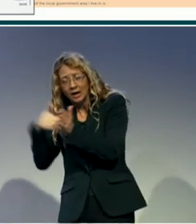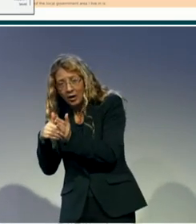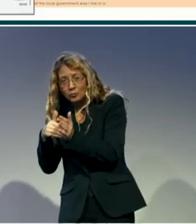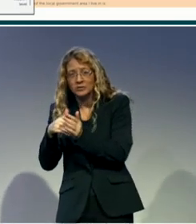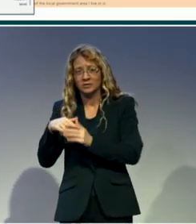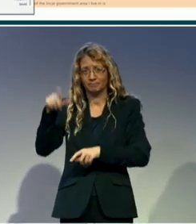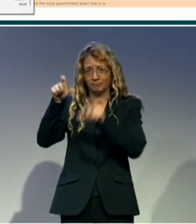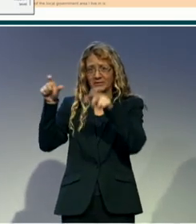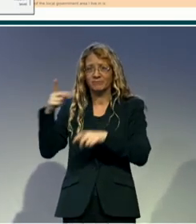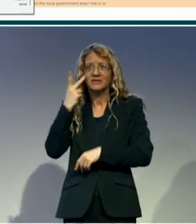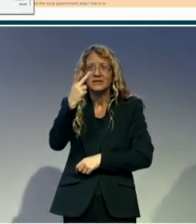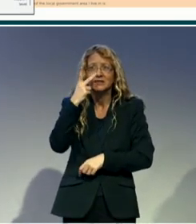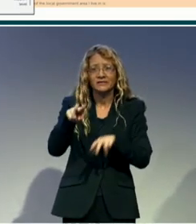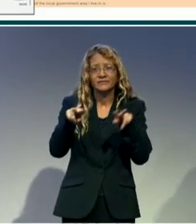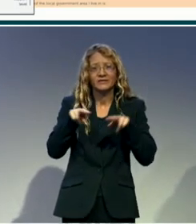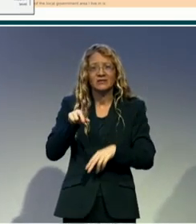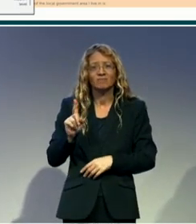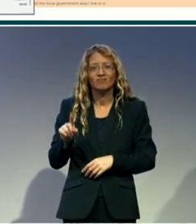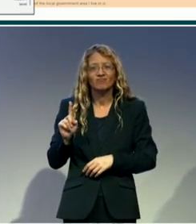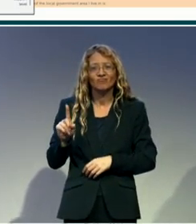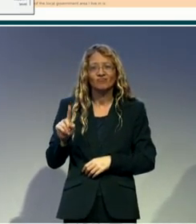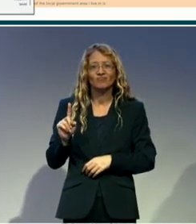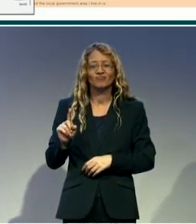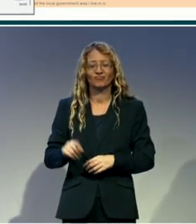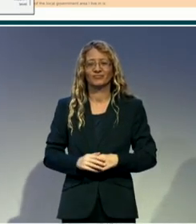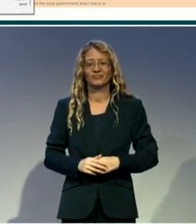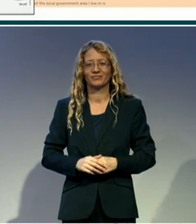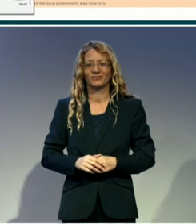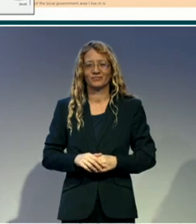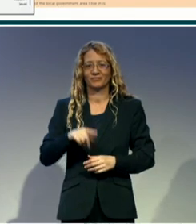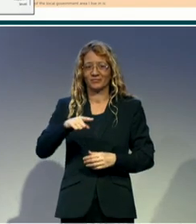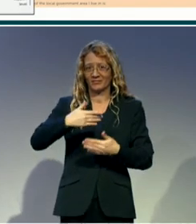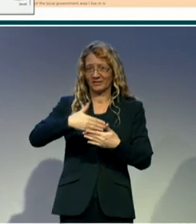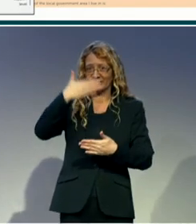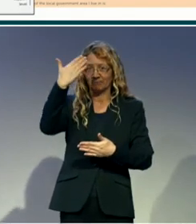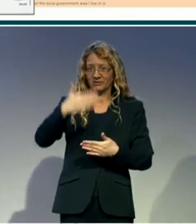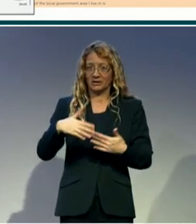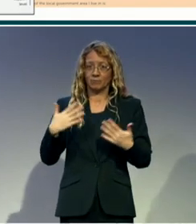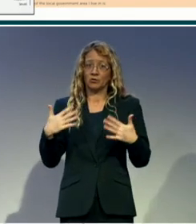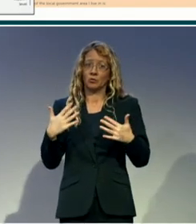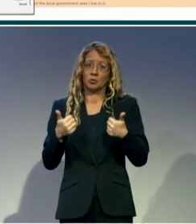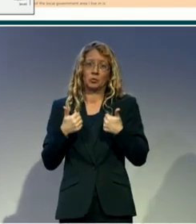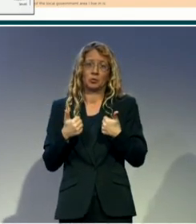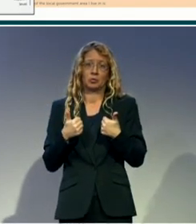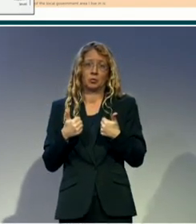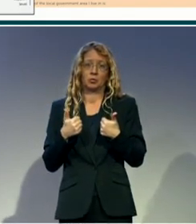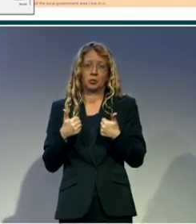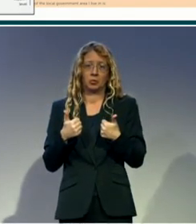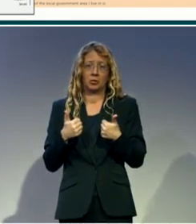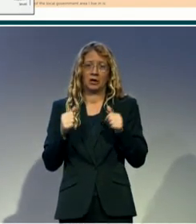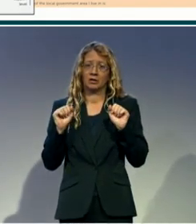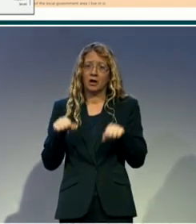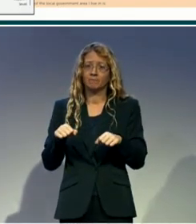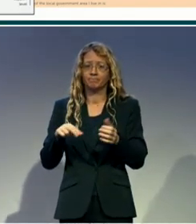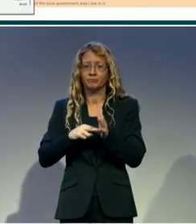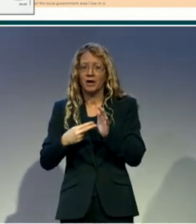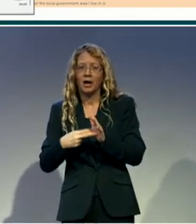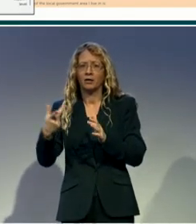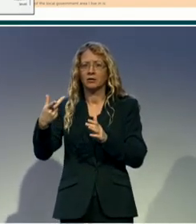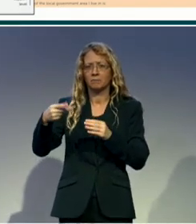The I Can Vote portal also contains practice and planning materials for supporters, including our Plan to Vote, a guide that